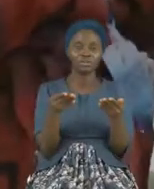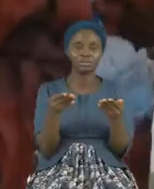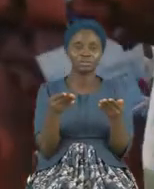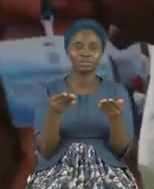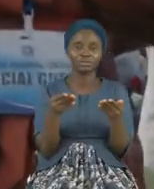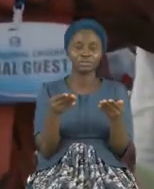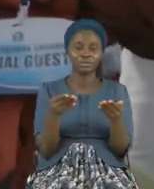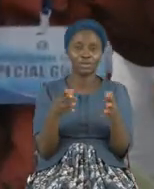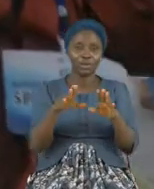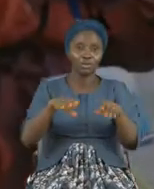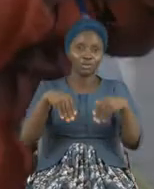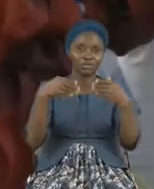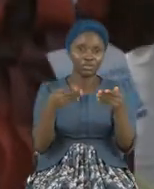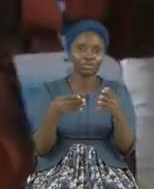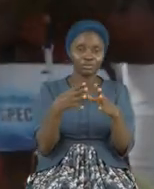provision,